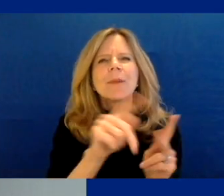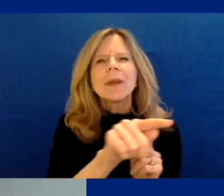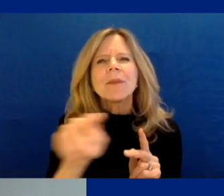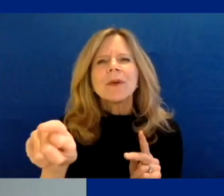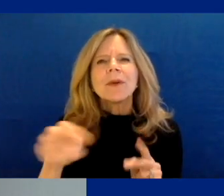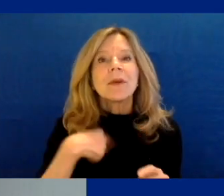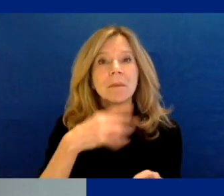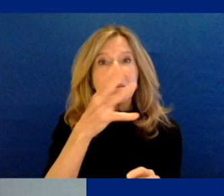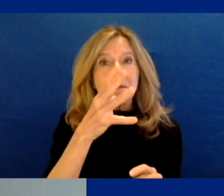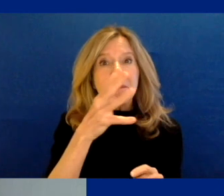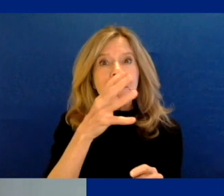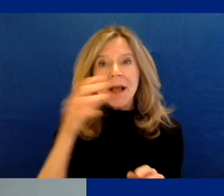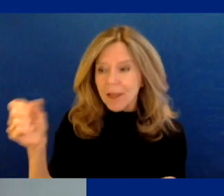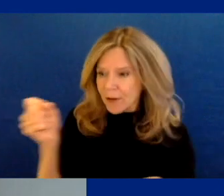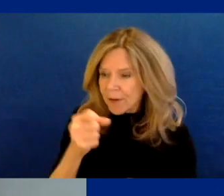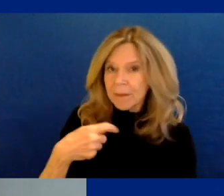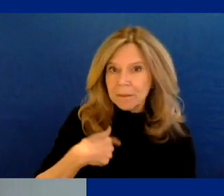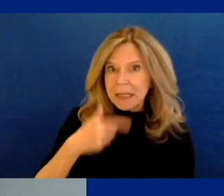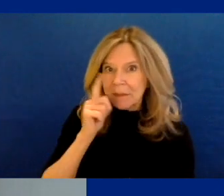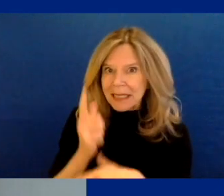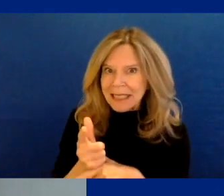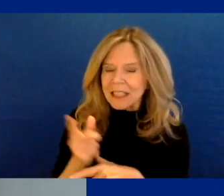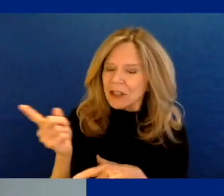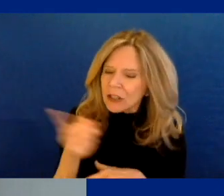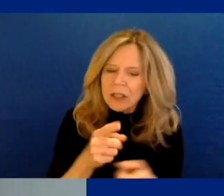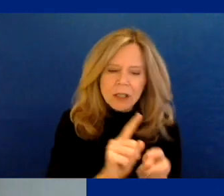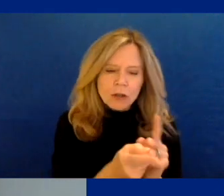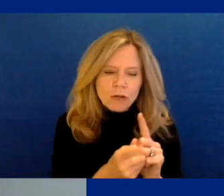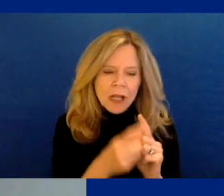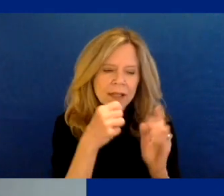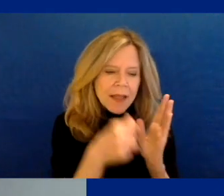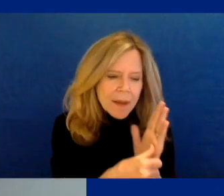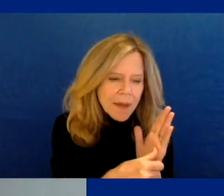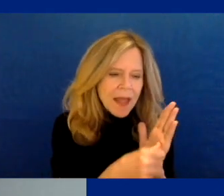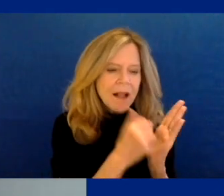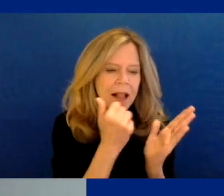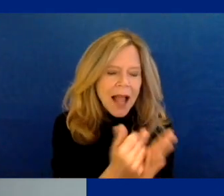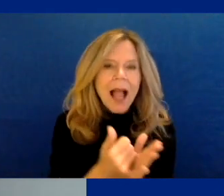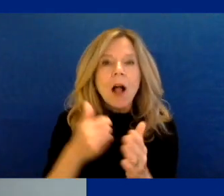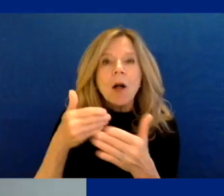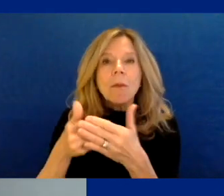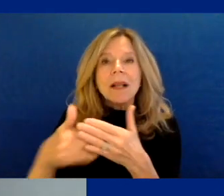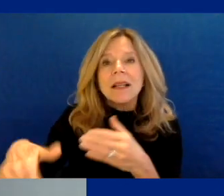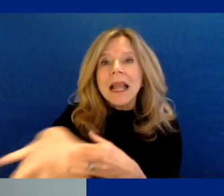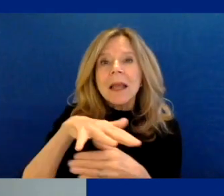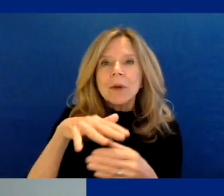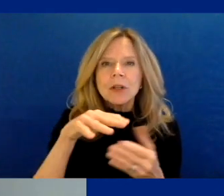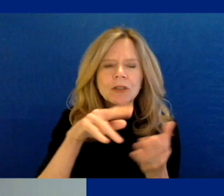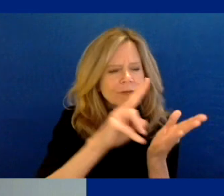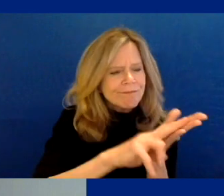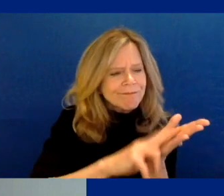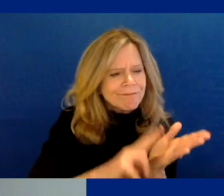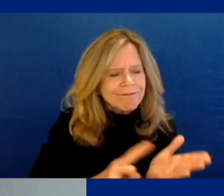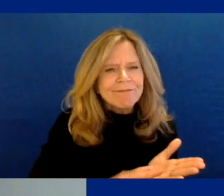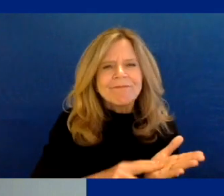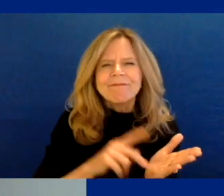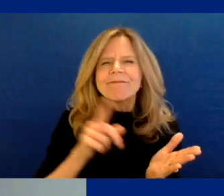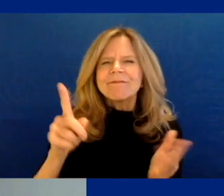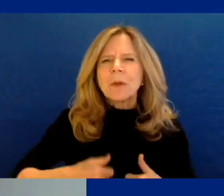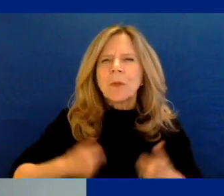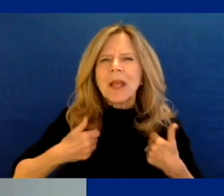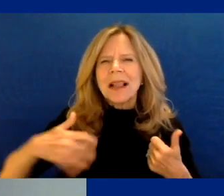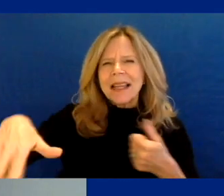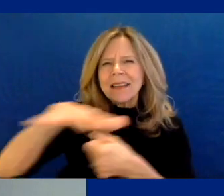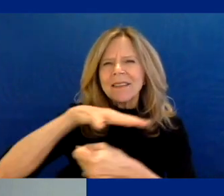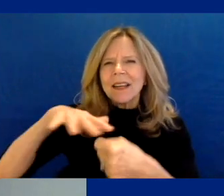would have my sister and I translate the mail and fill out applications of our neighbors at Wagner projects. Back then,